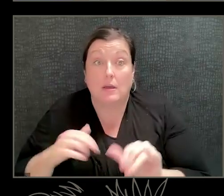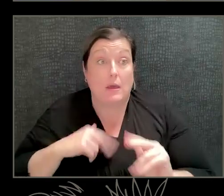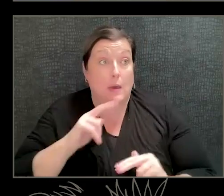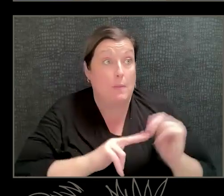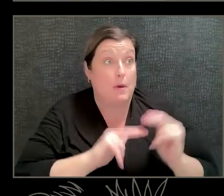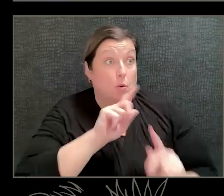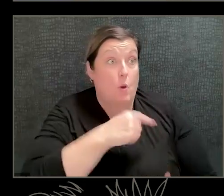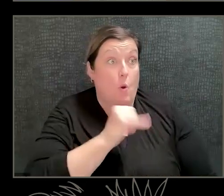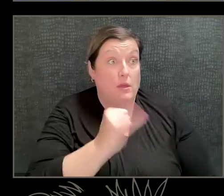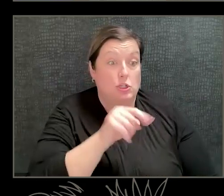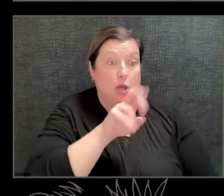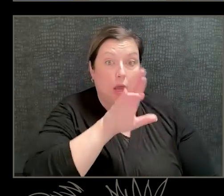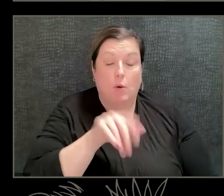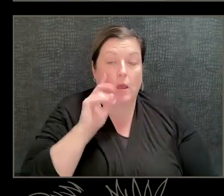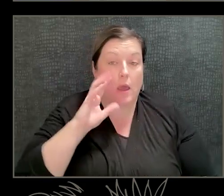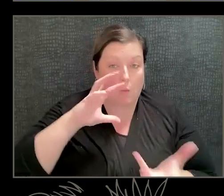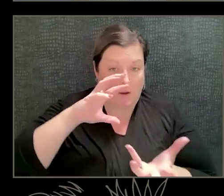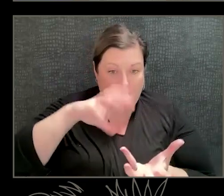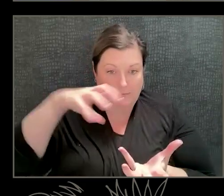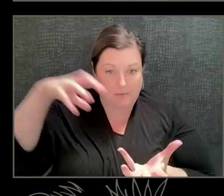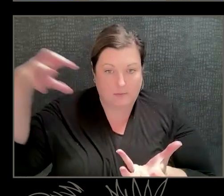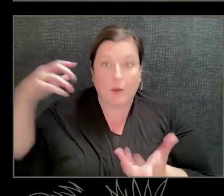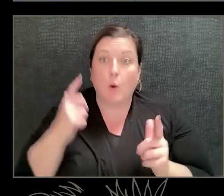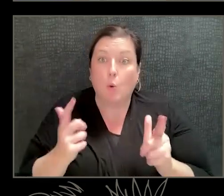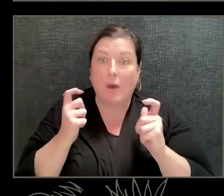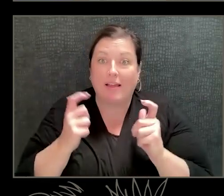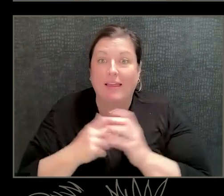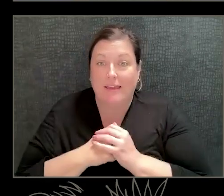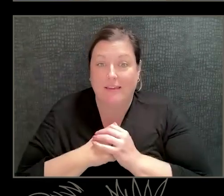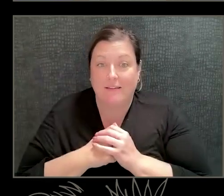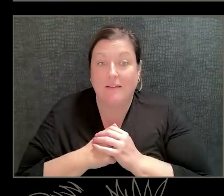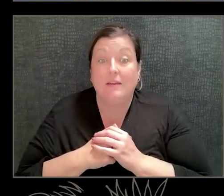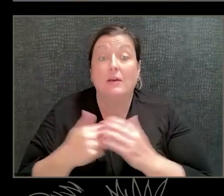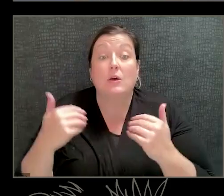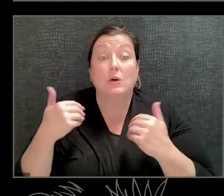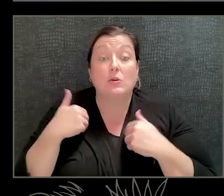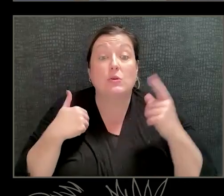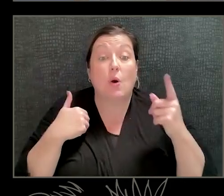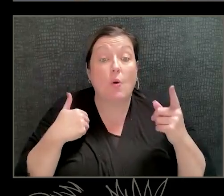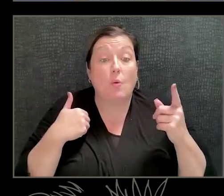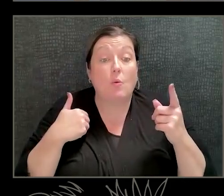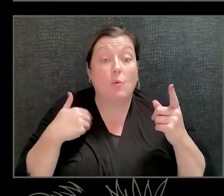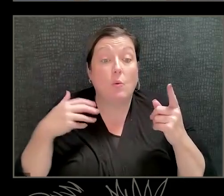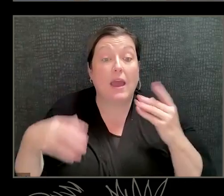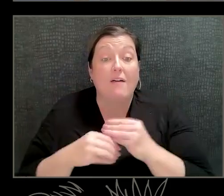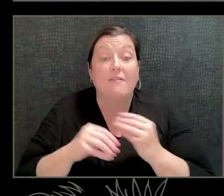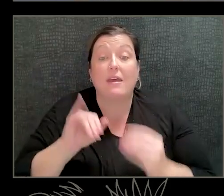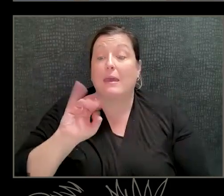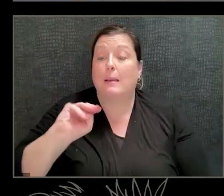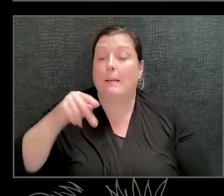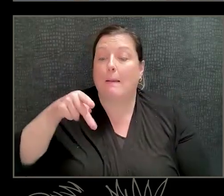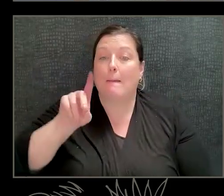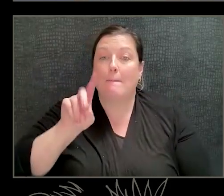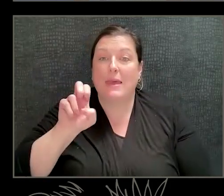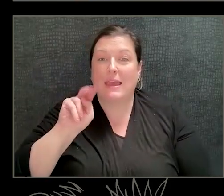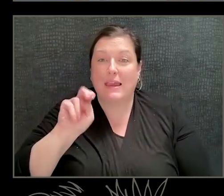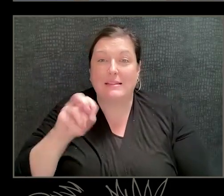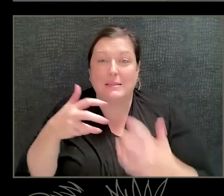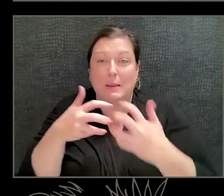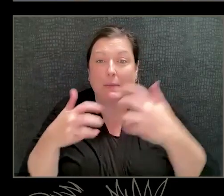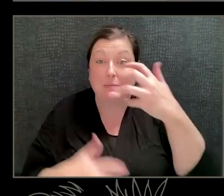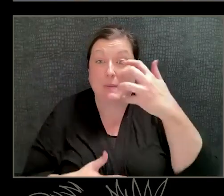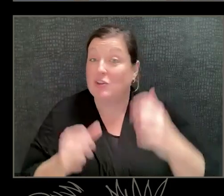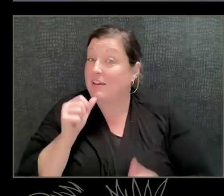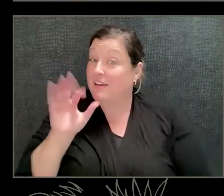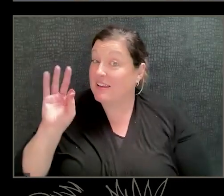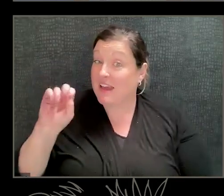jQuery, it would get disorganized really quickly. So we have an impedance mismatch, right? It's not the 90s anymore. We're not rendering a chunk of static